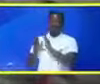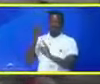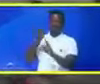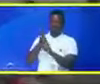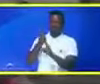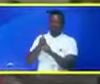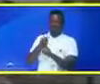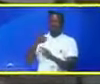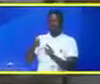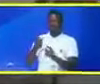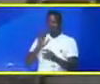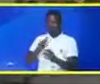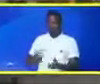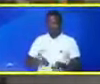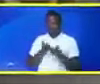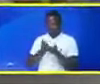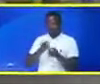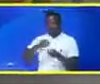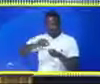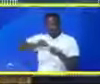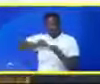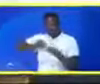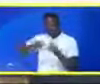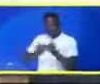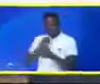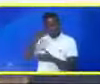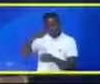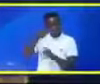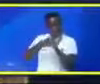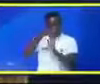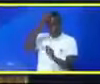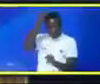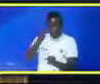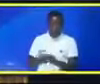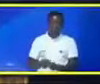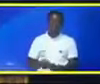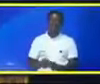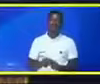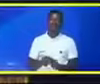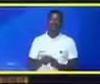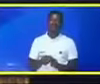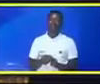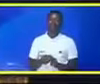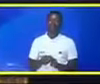the narrative of your life tonight in the name of Jesus Christ.